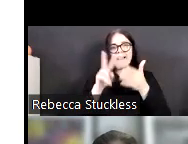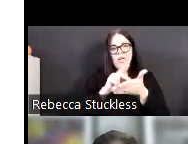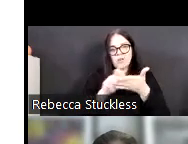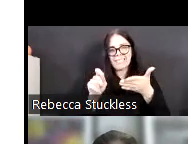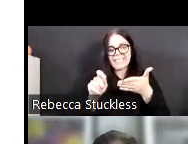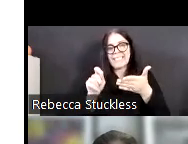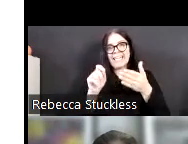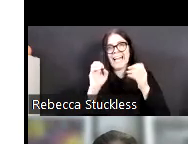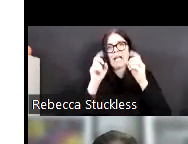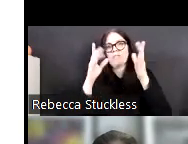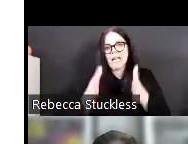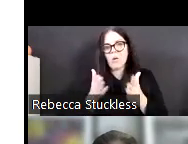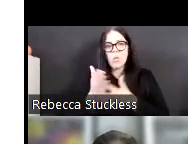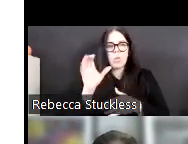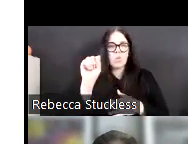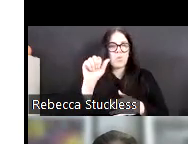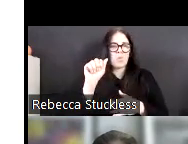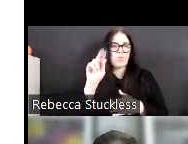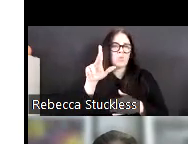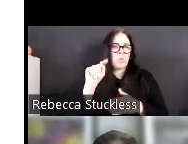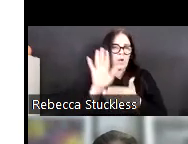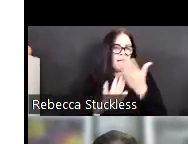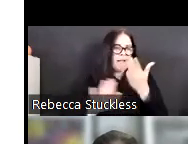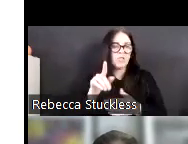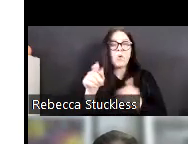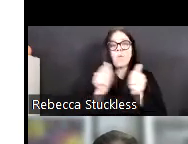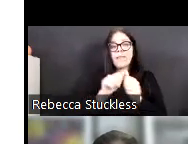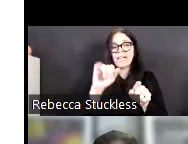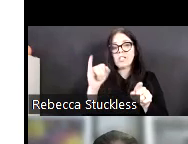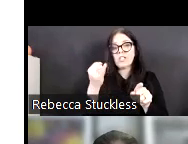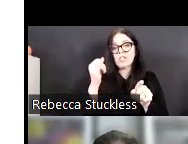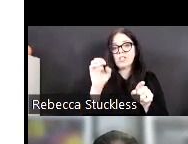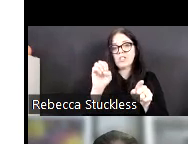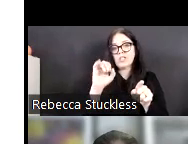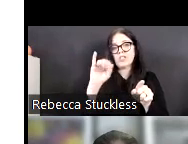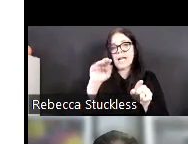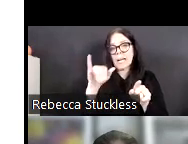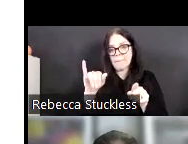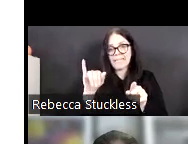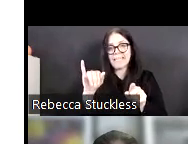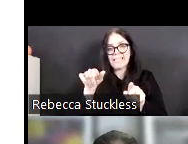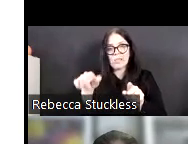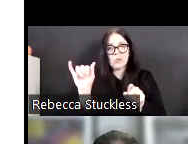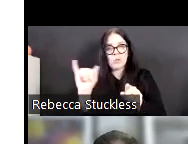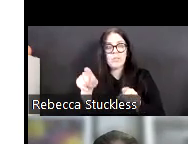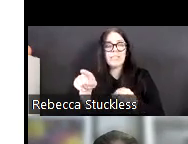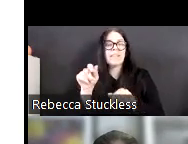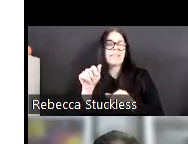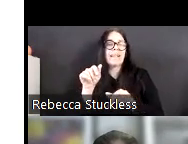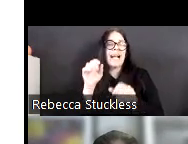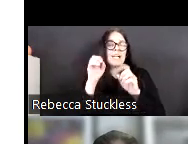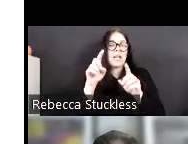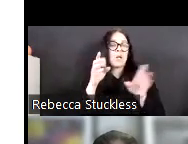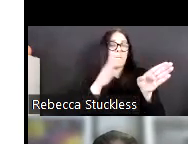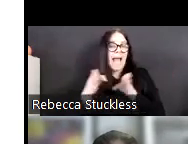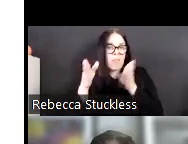College. And with her today is Jamie Martinez Sorto, who is an educational pathway planner at ABEA. As a pathway